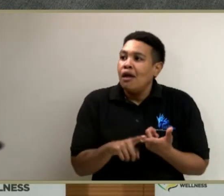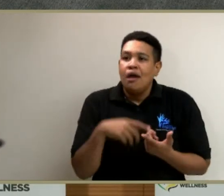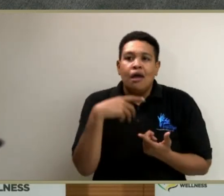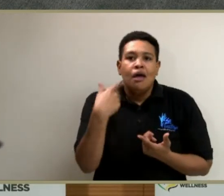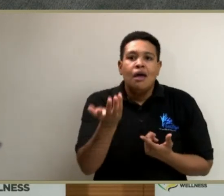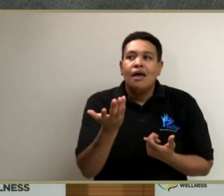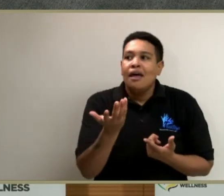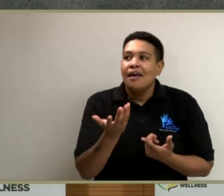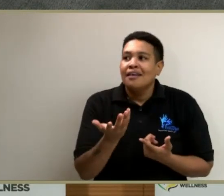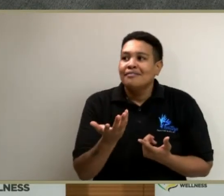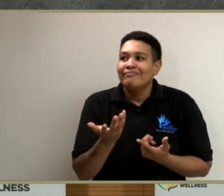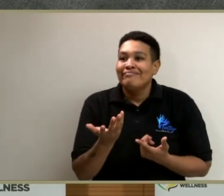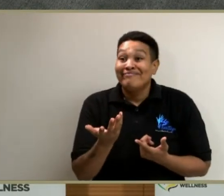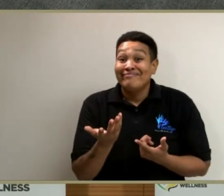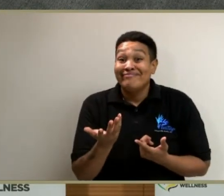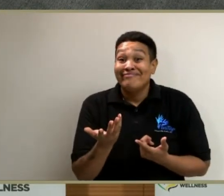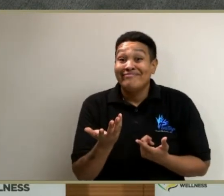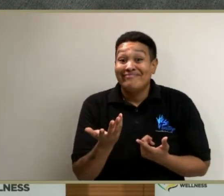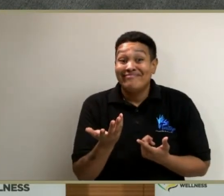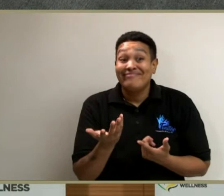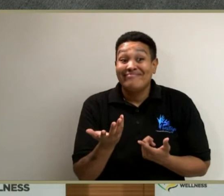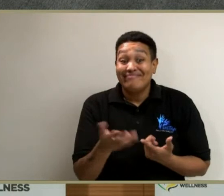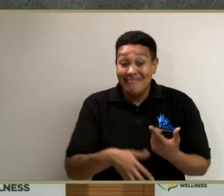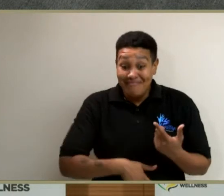chipping the vaccine, all